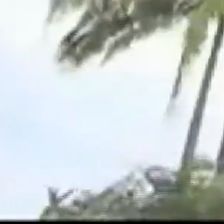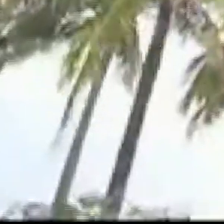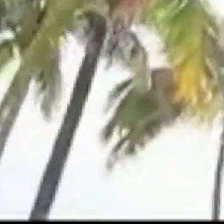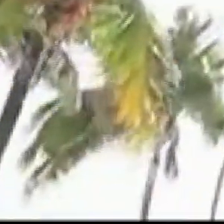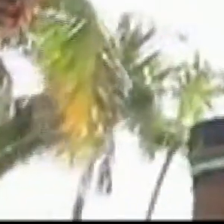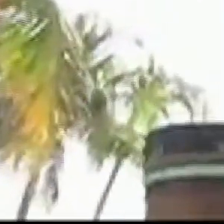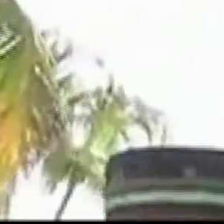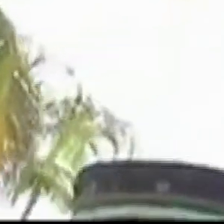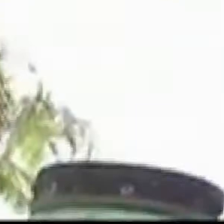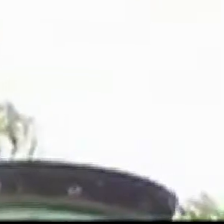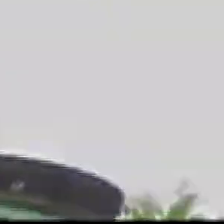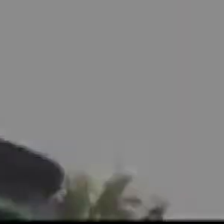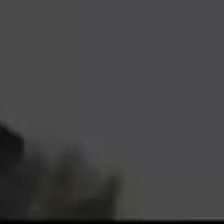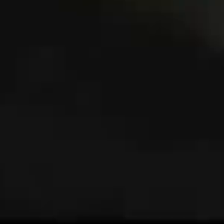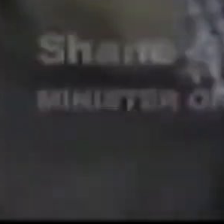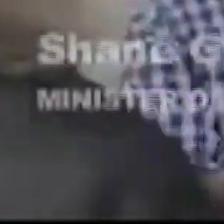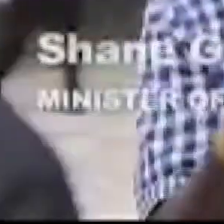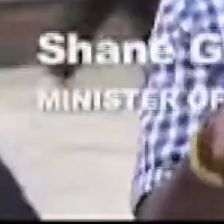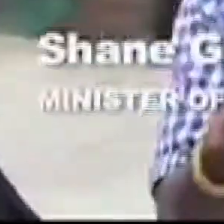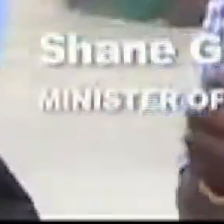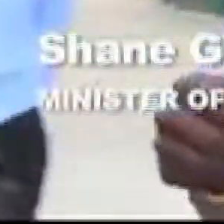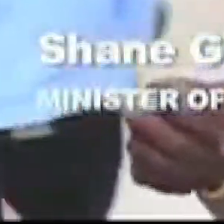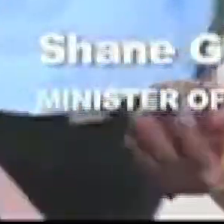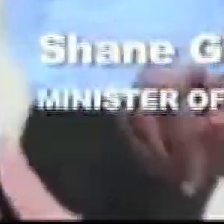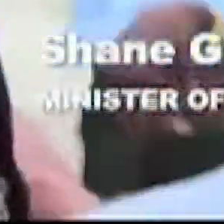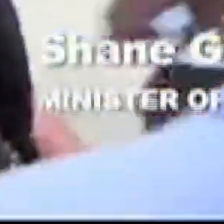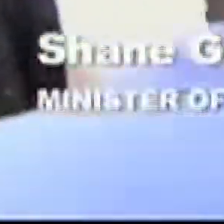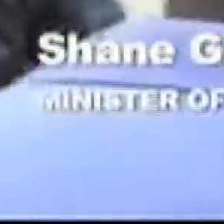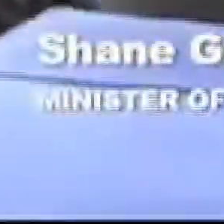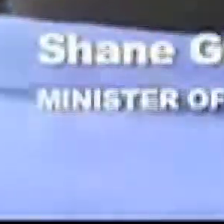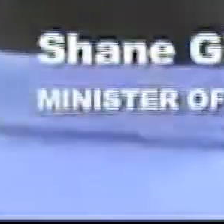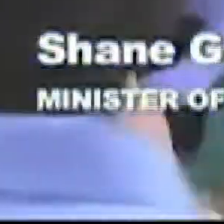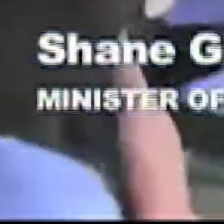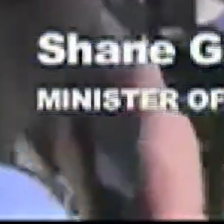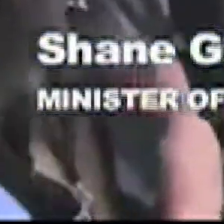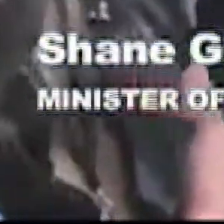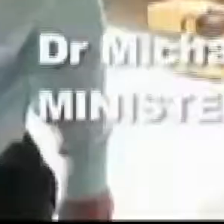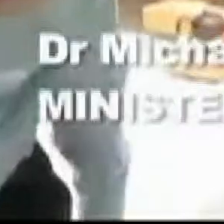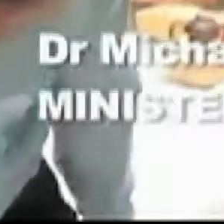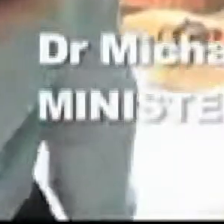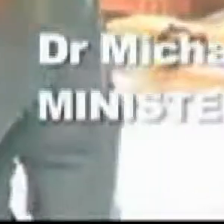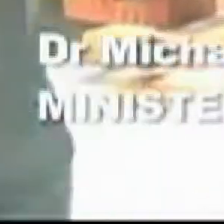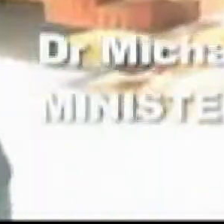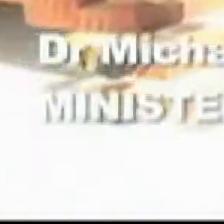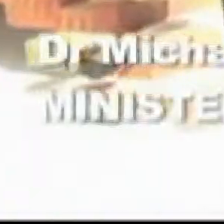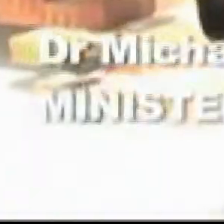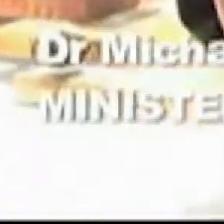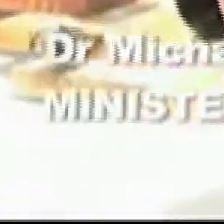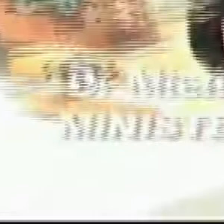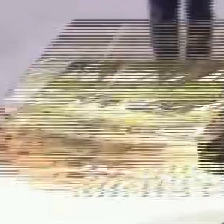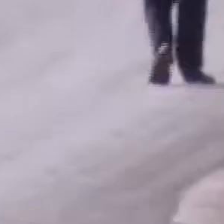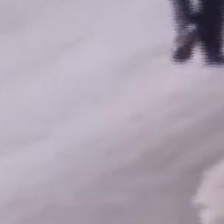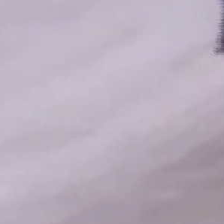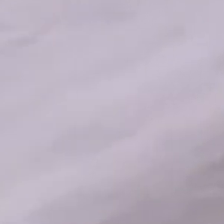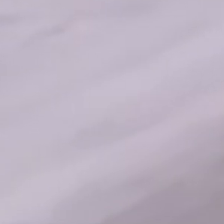Also ahead tonight, why the Christie administration says the NIGARD controversy is nothing more than mischief.